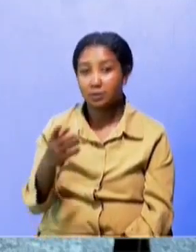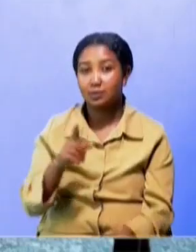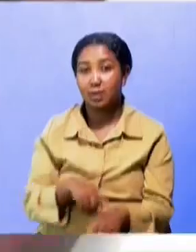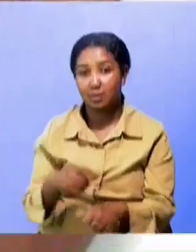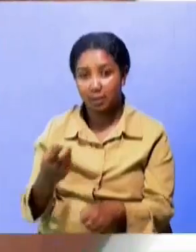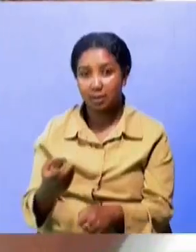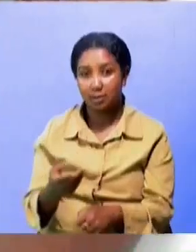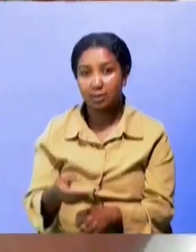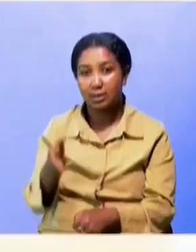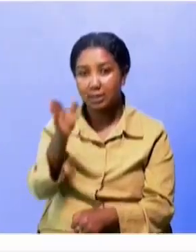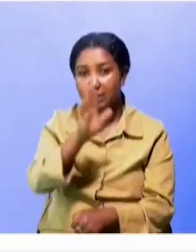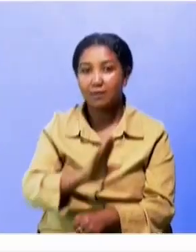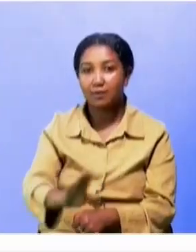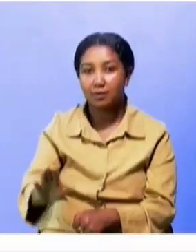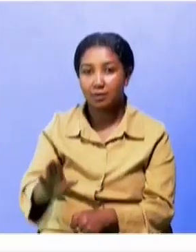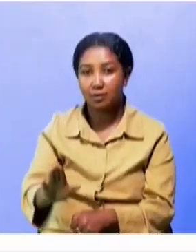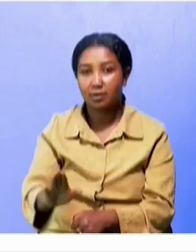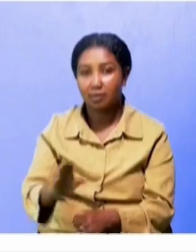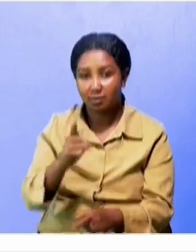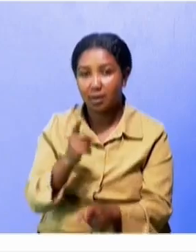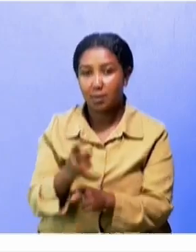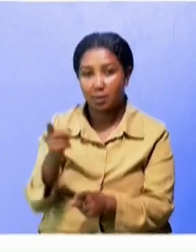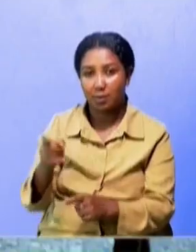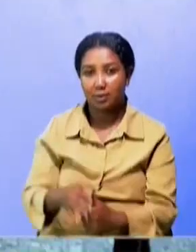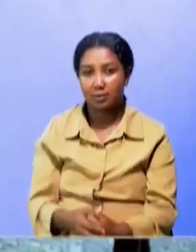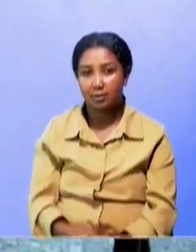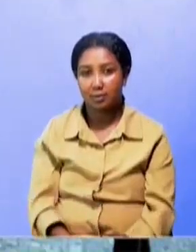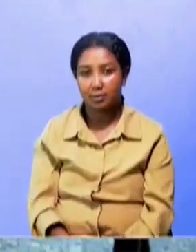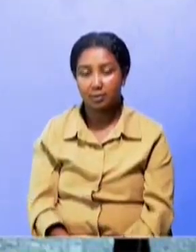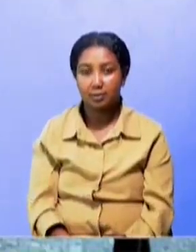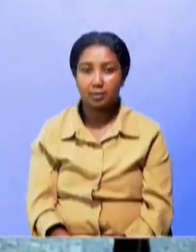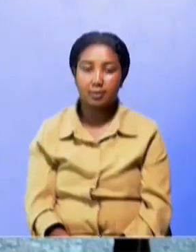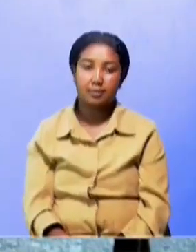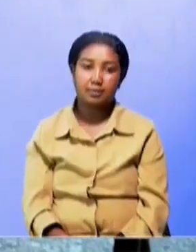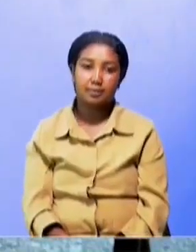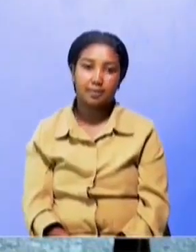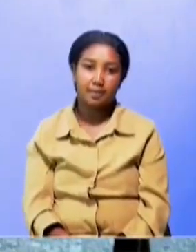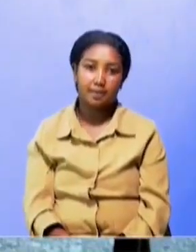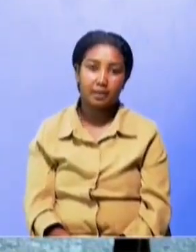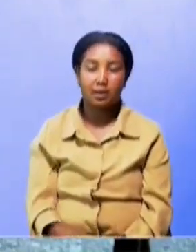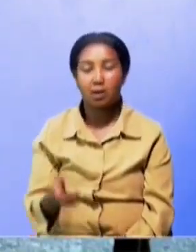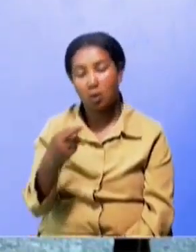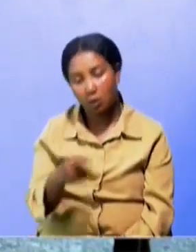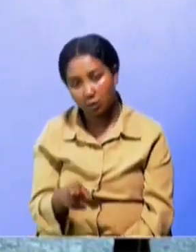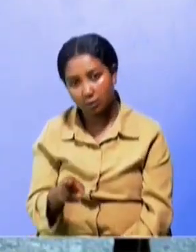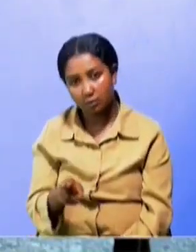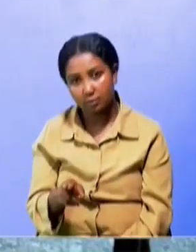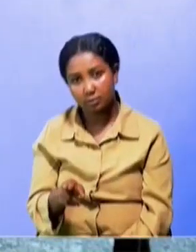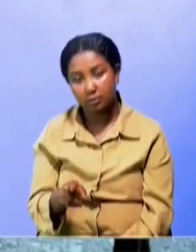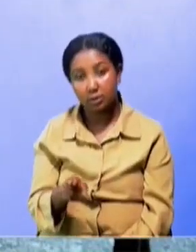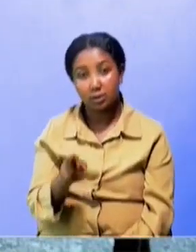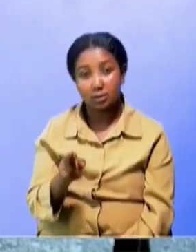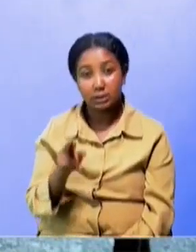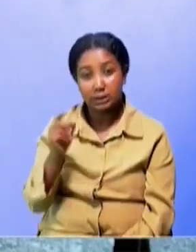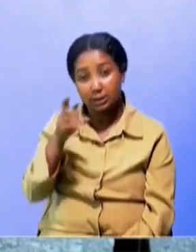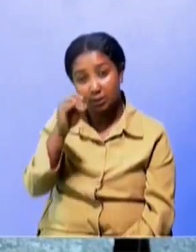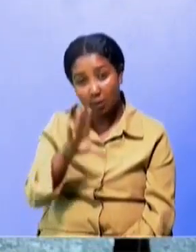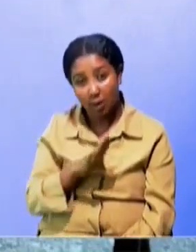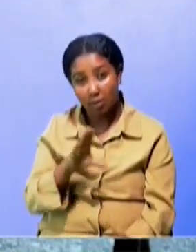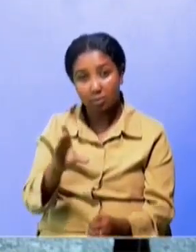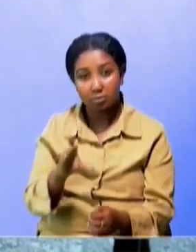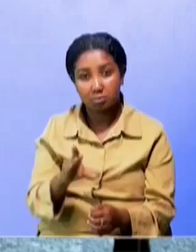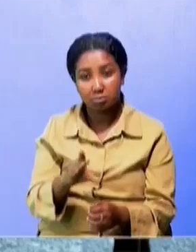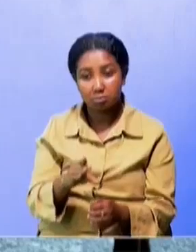time, never that is appropriate one. Right? Or if someone doesn't have